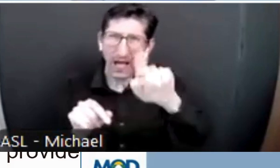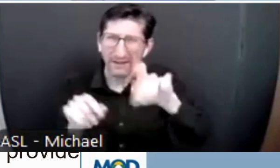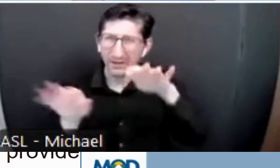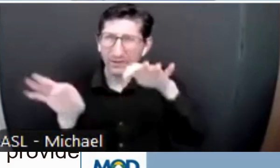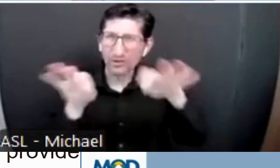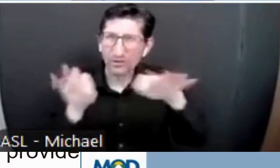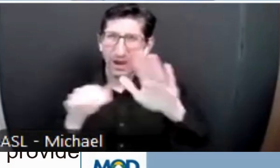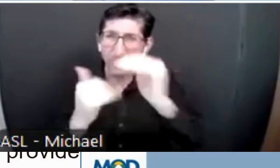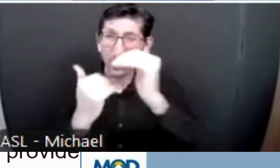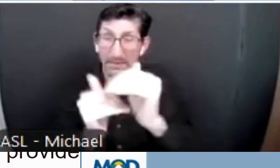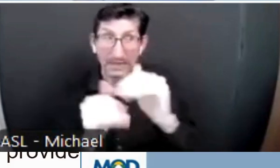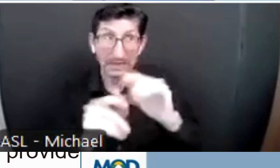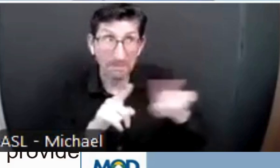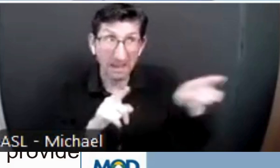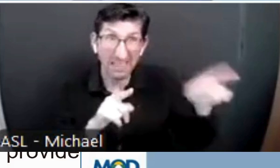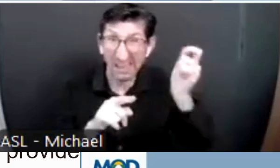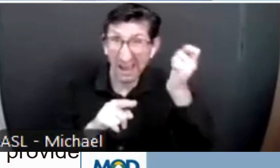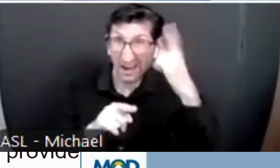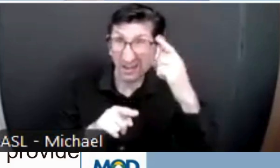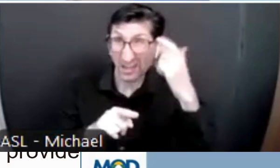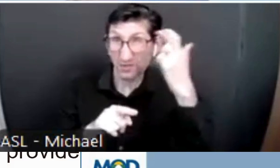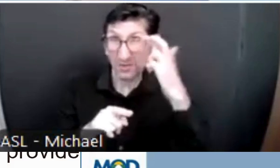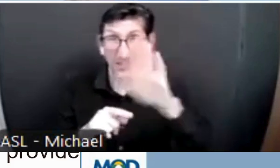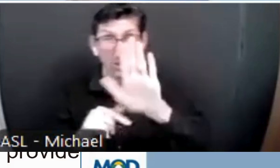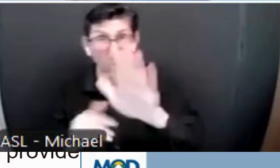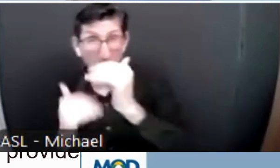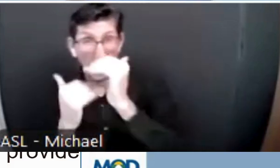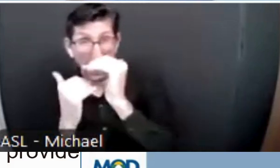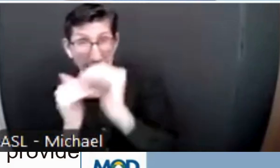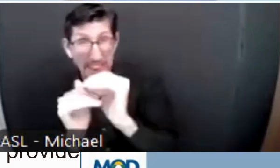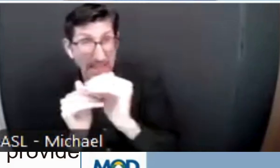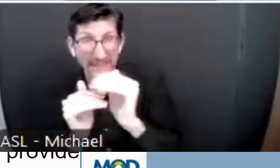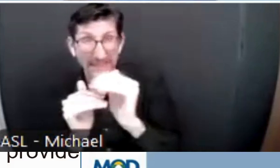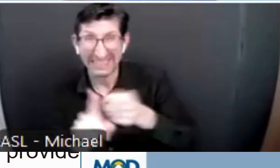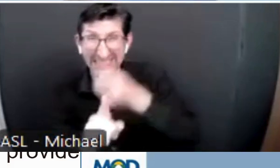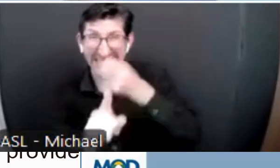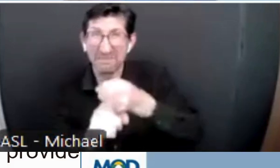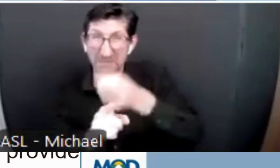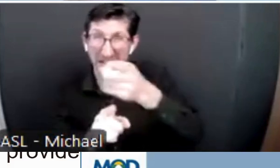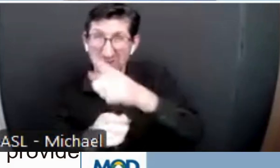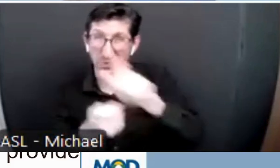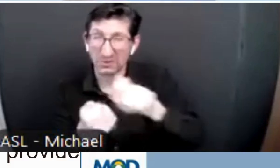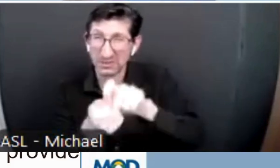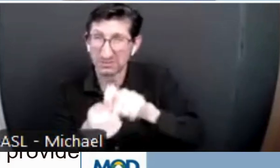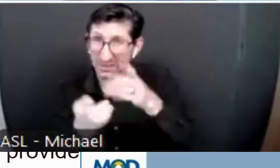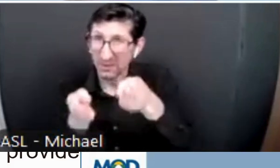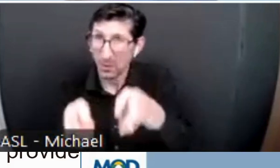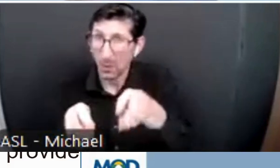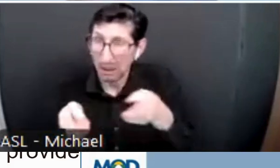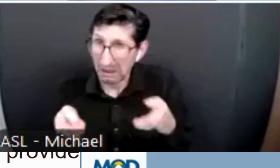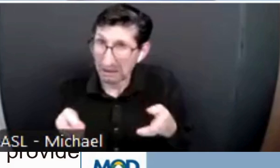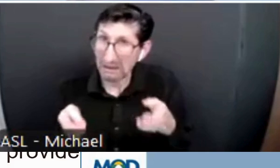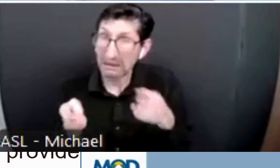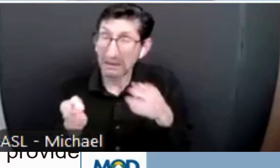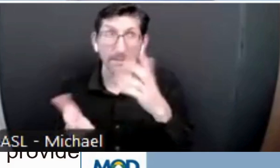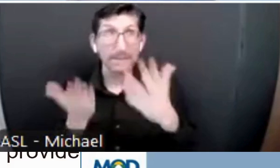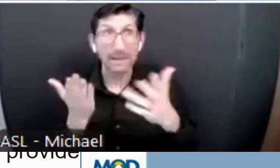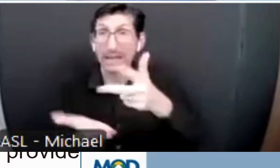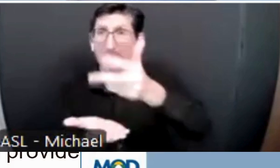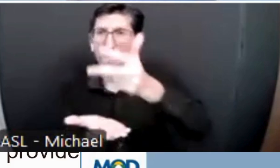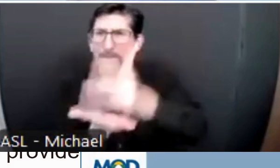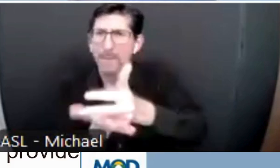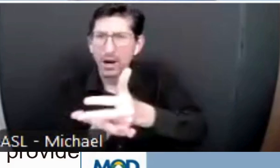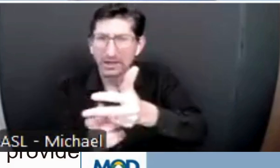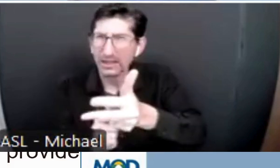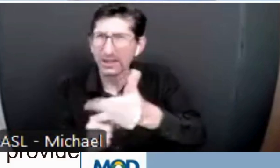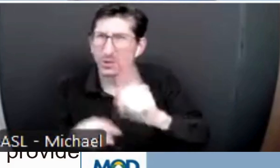them why your limitations are affecting you a particular way in housing? You know, what about the parking? What about